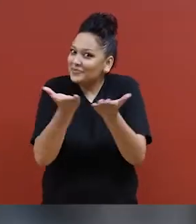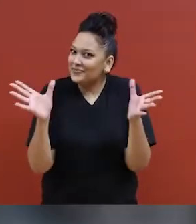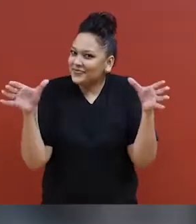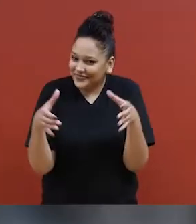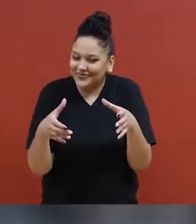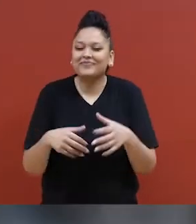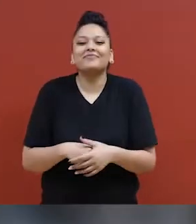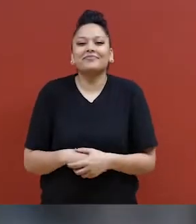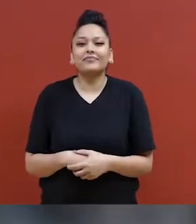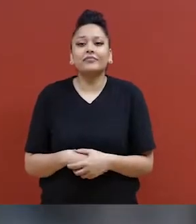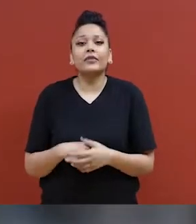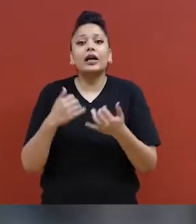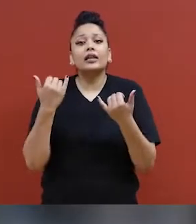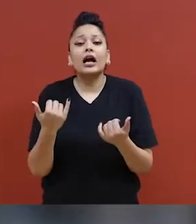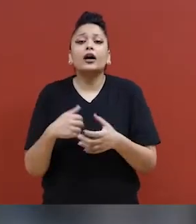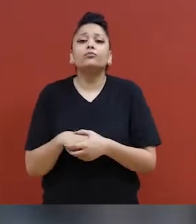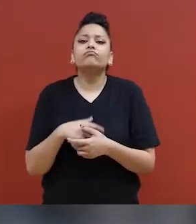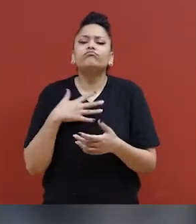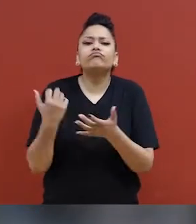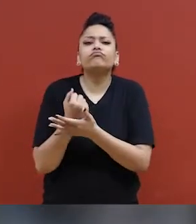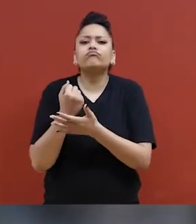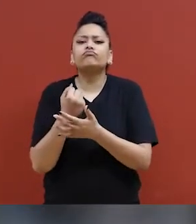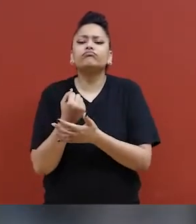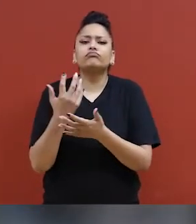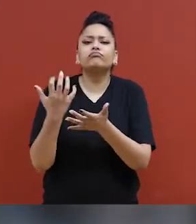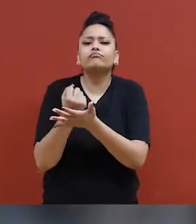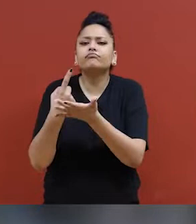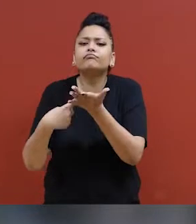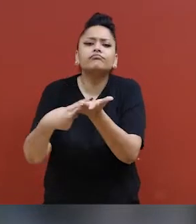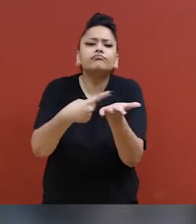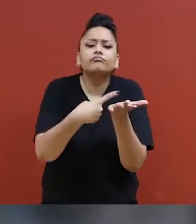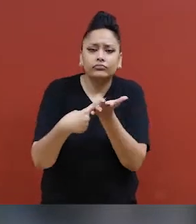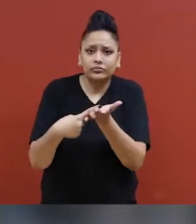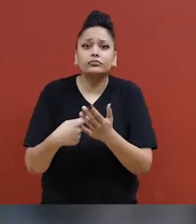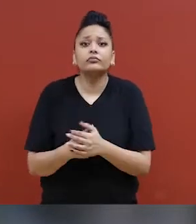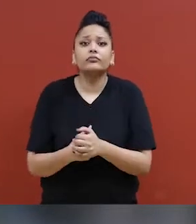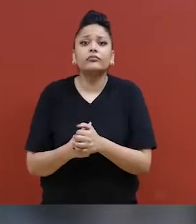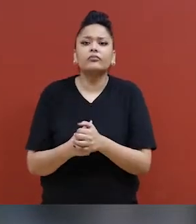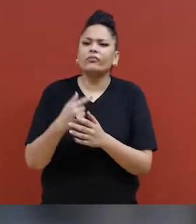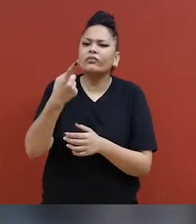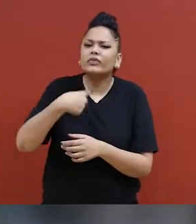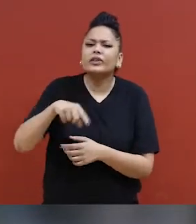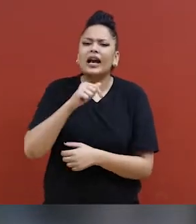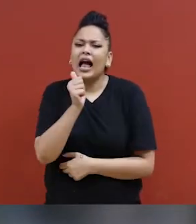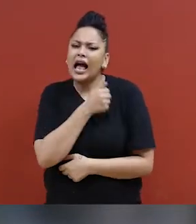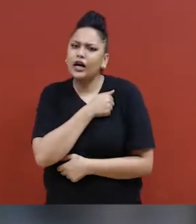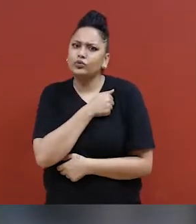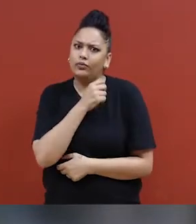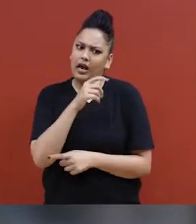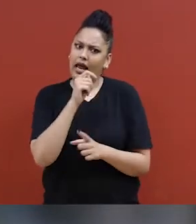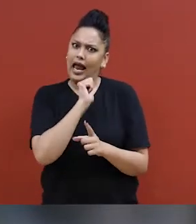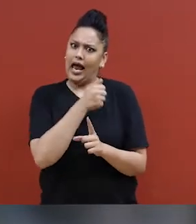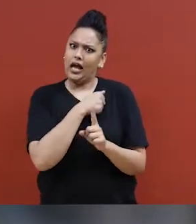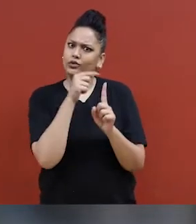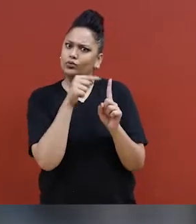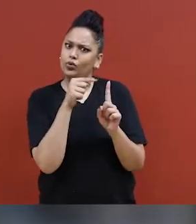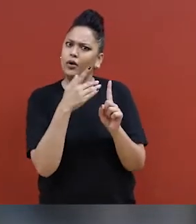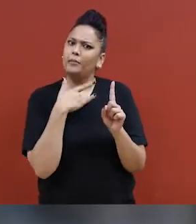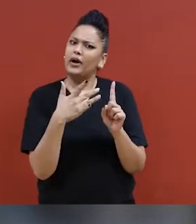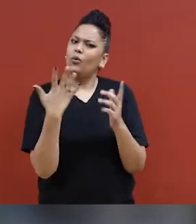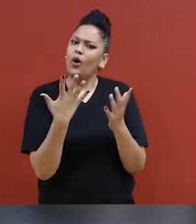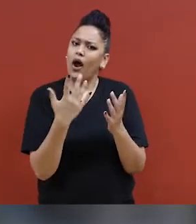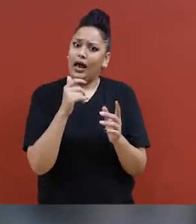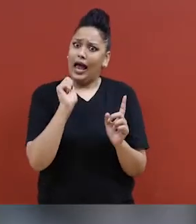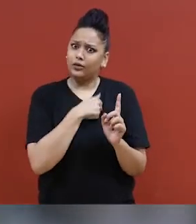So welcome back. We're going to spend a few minutes and talk about how some of societal attitudes, kind